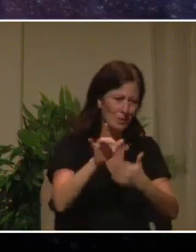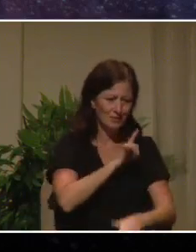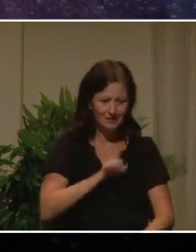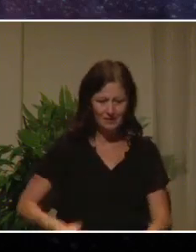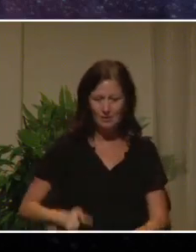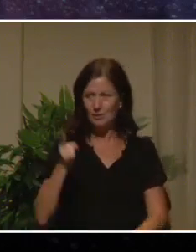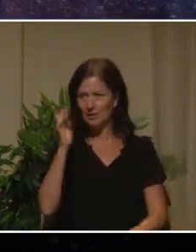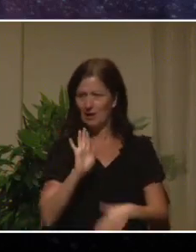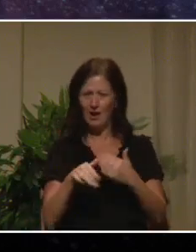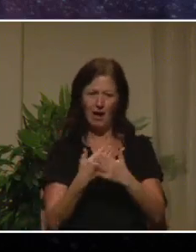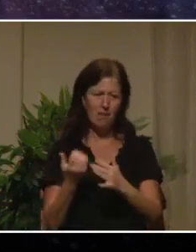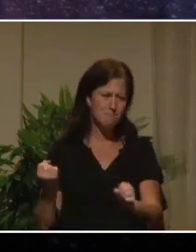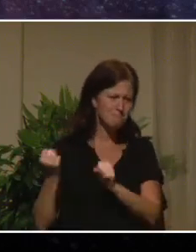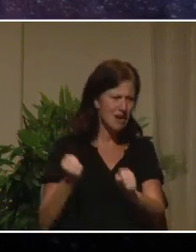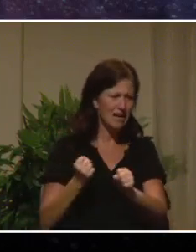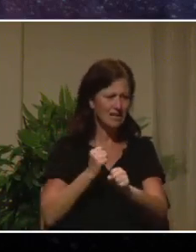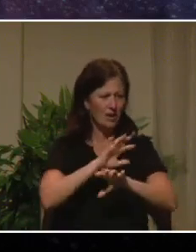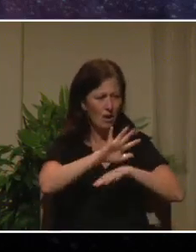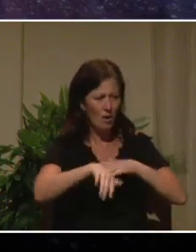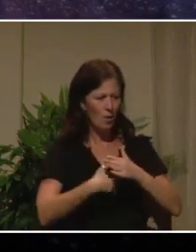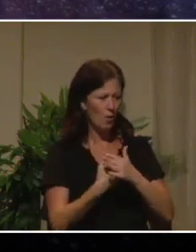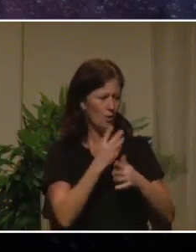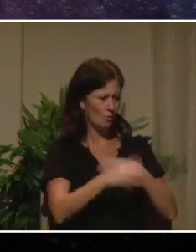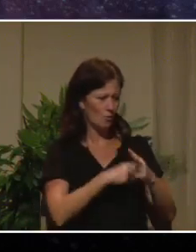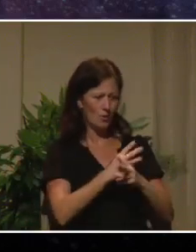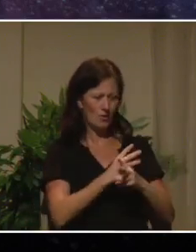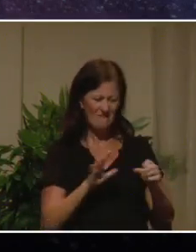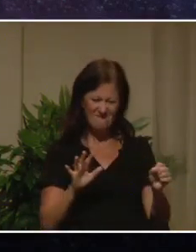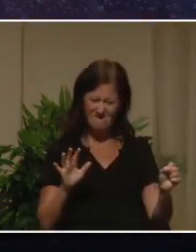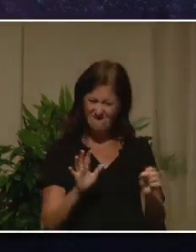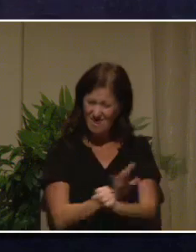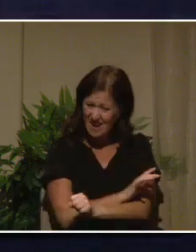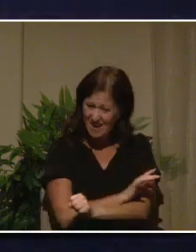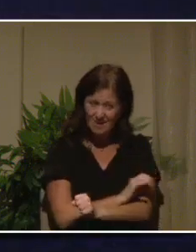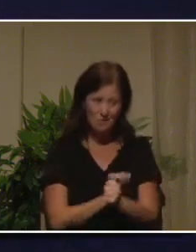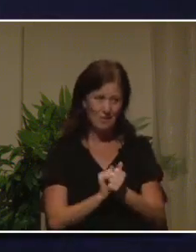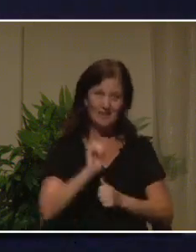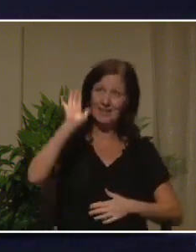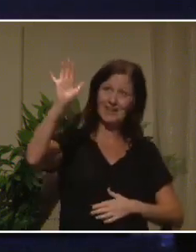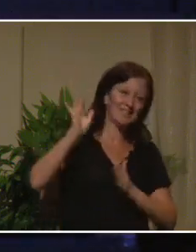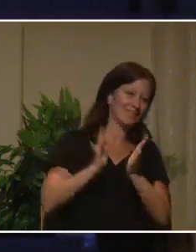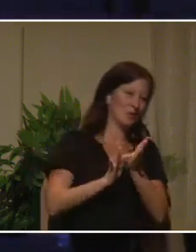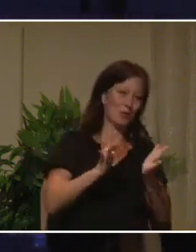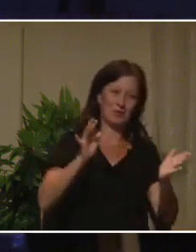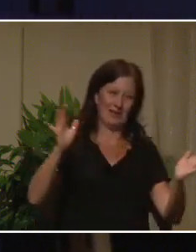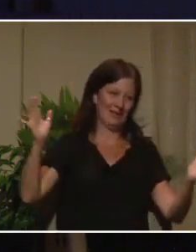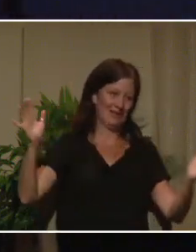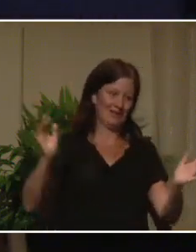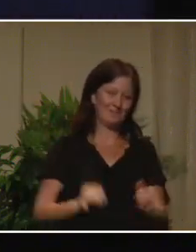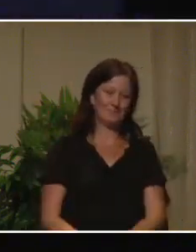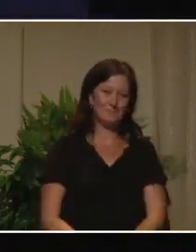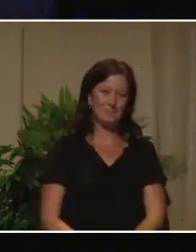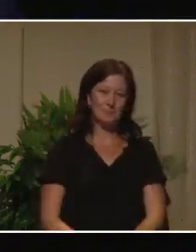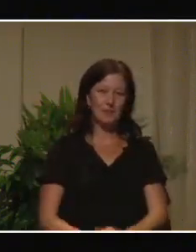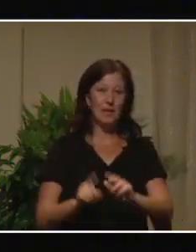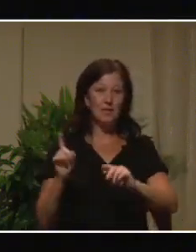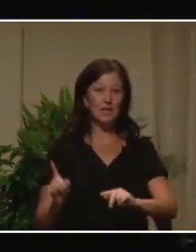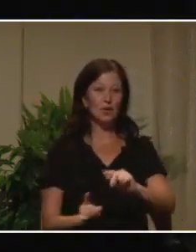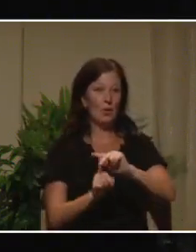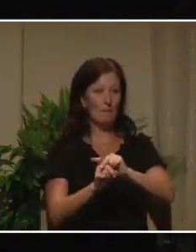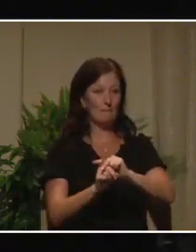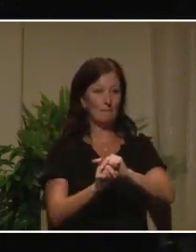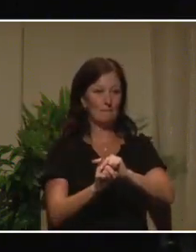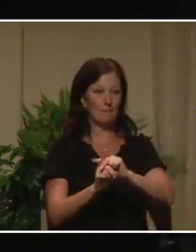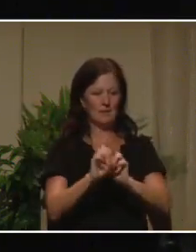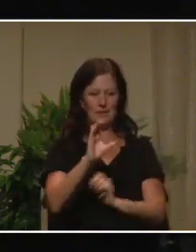whole earth is full of his glory. Now, these seraphim appear only here in the Bible.